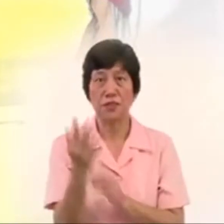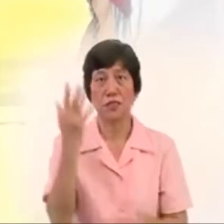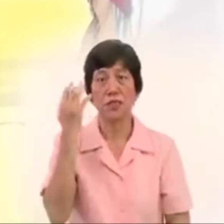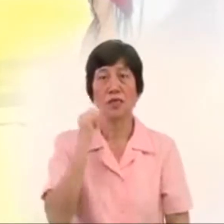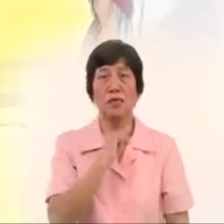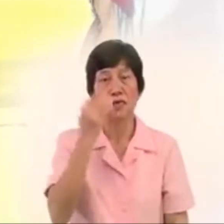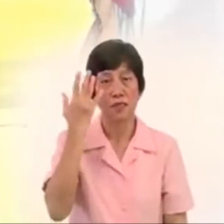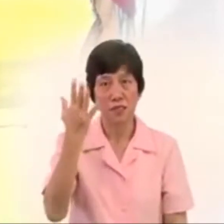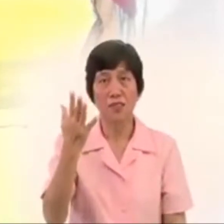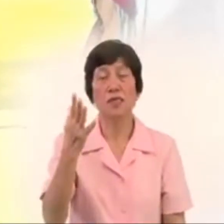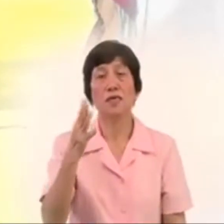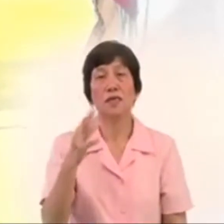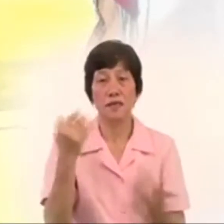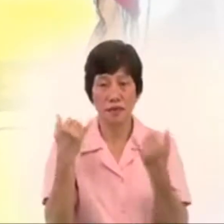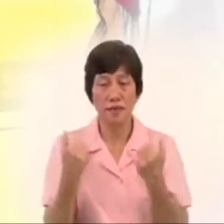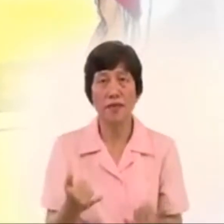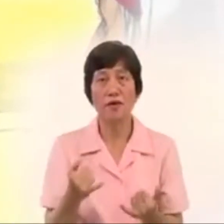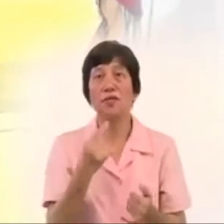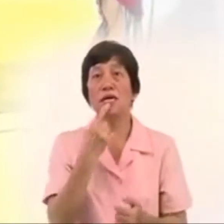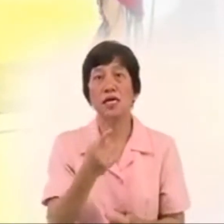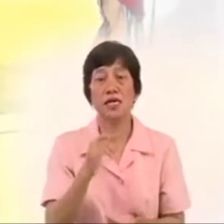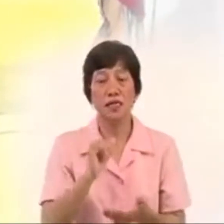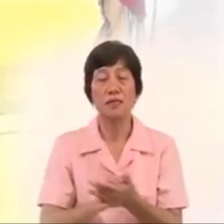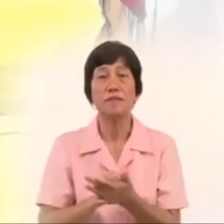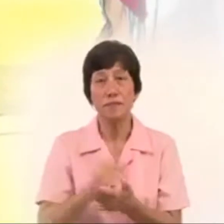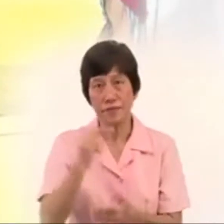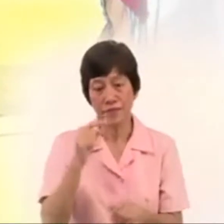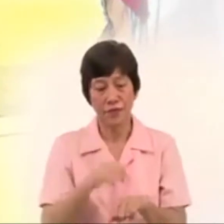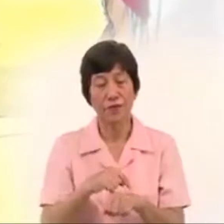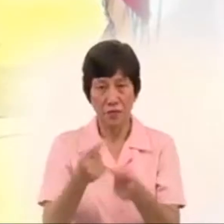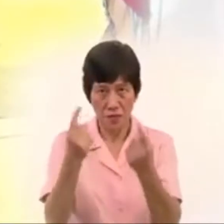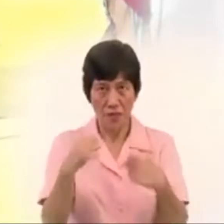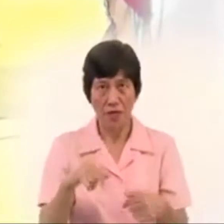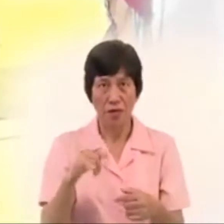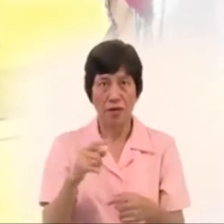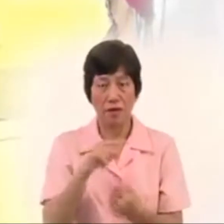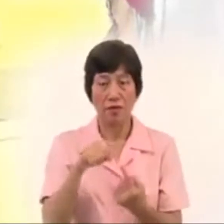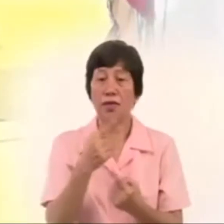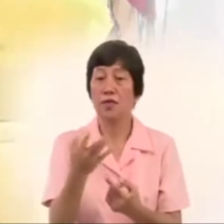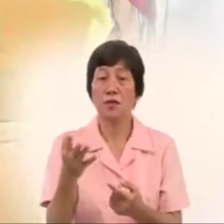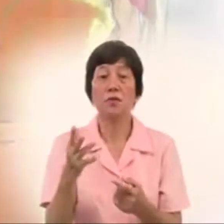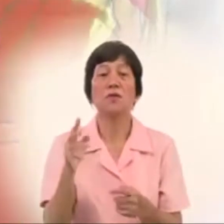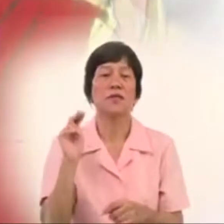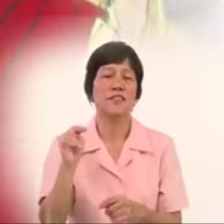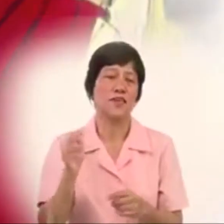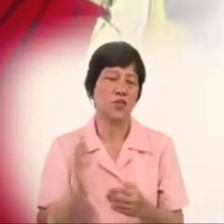come when you have to cross rivers, cross mountains,